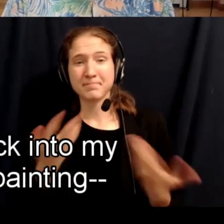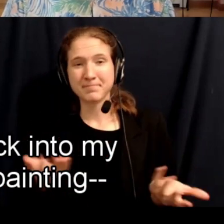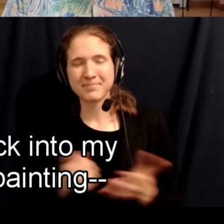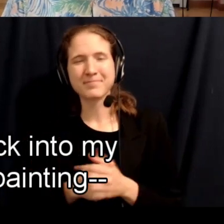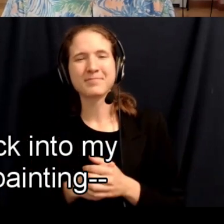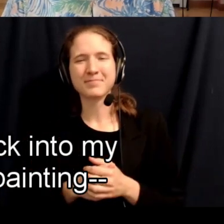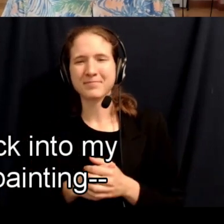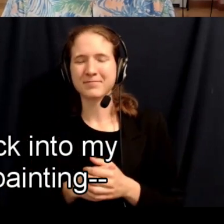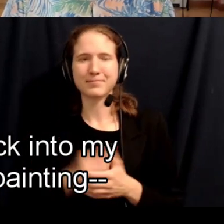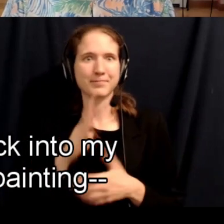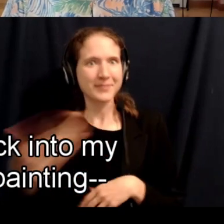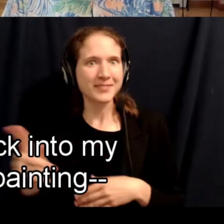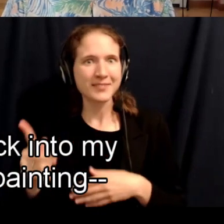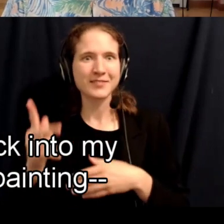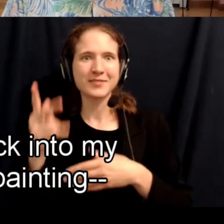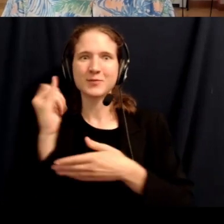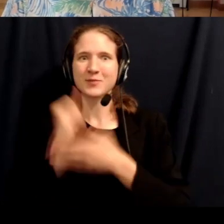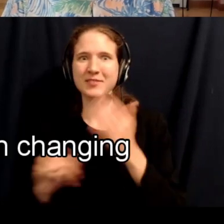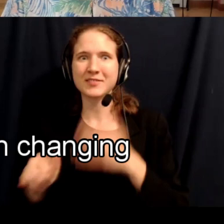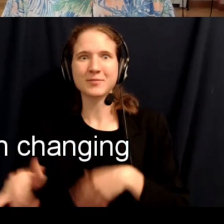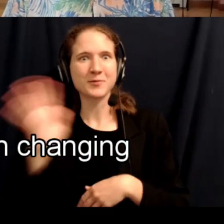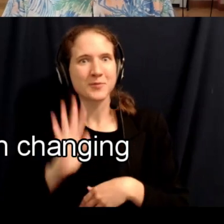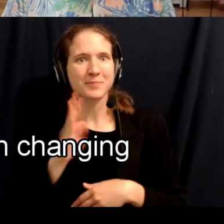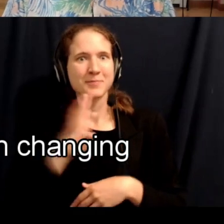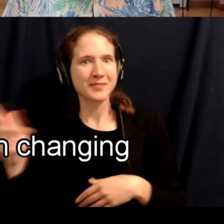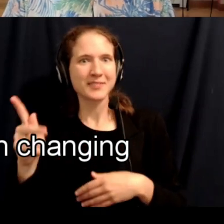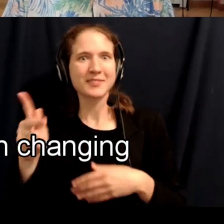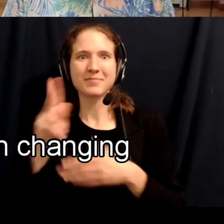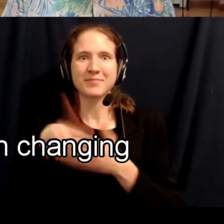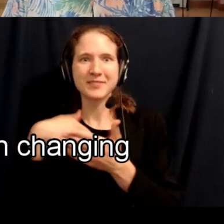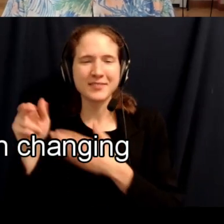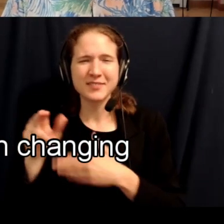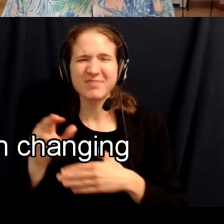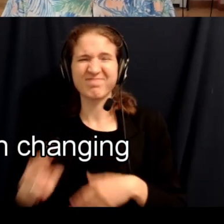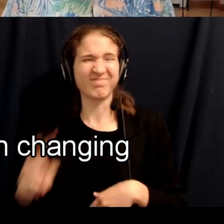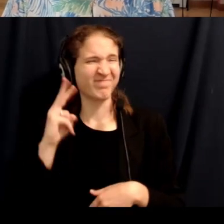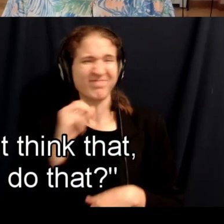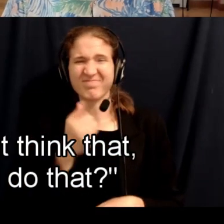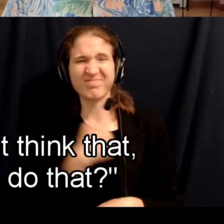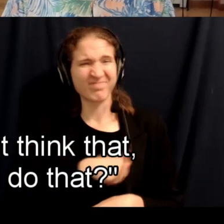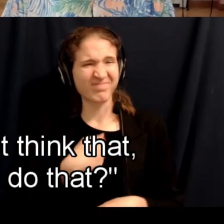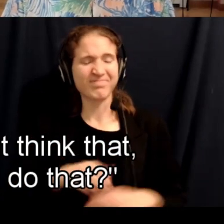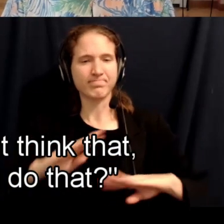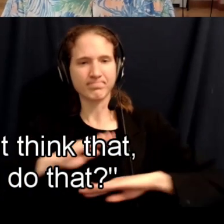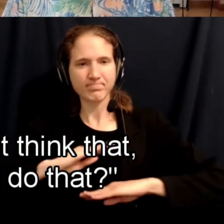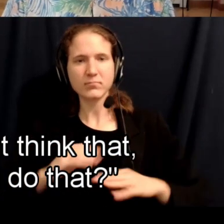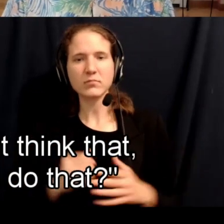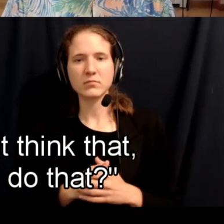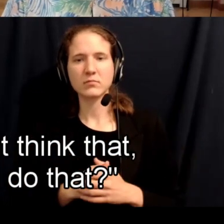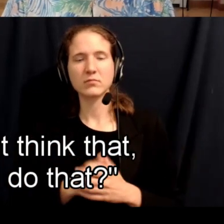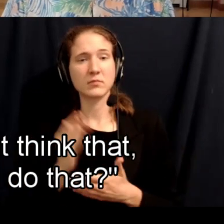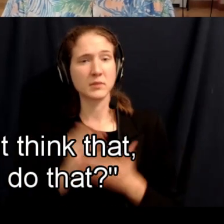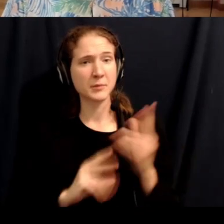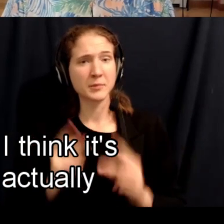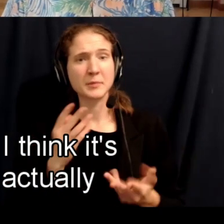into my drawing roots and my painting. No regrets with changing careers. I know some people might think that,